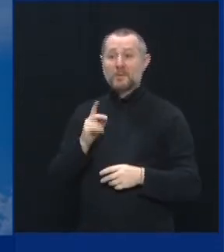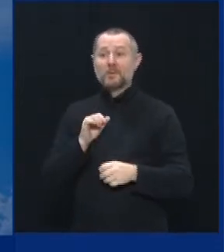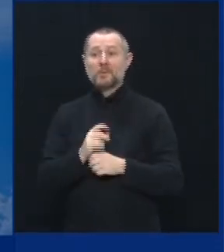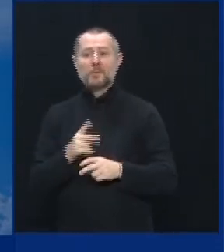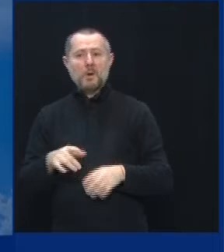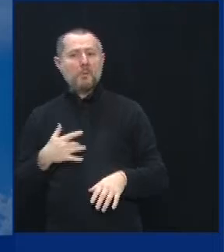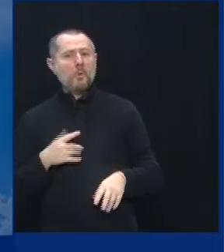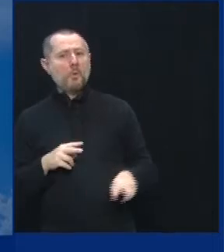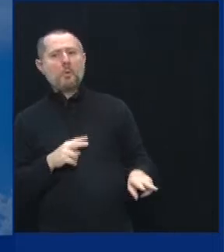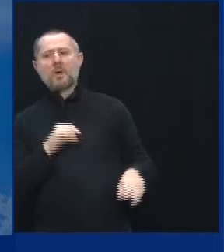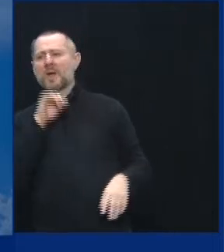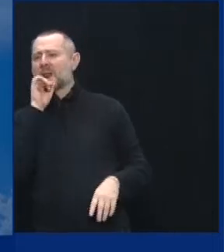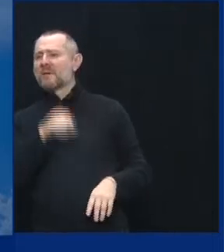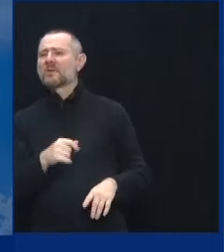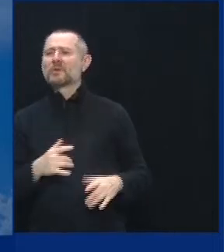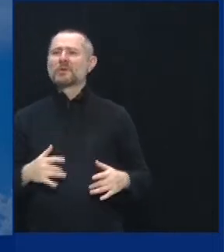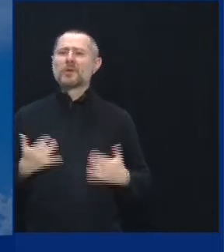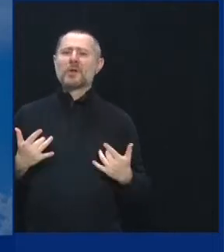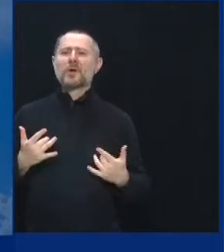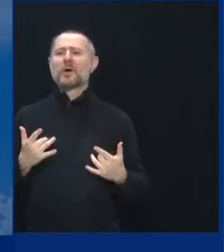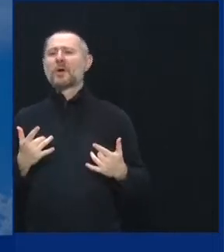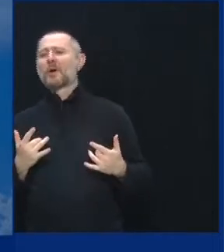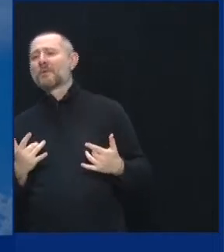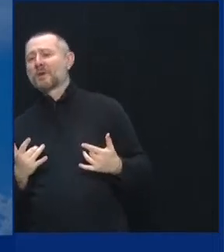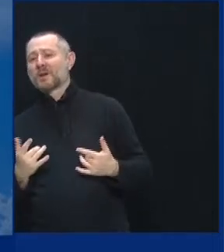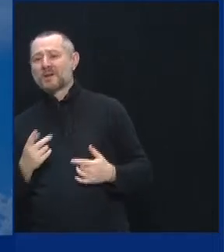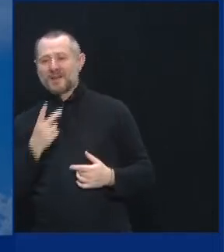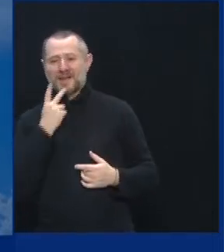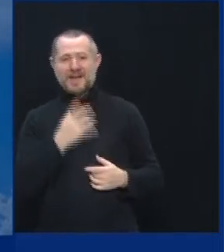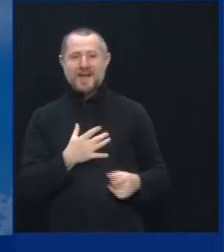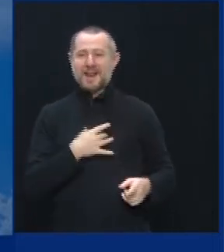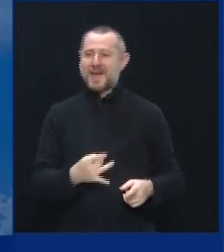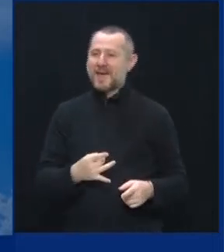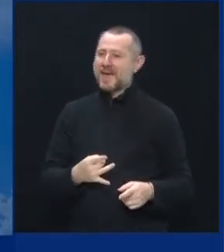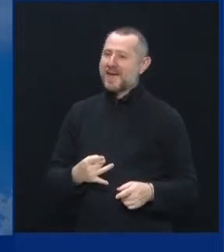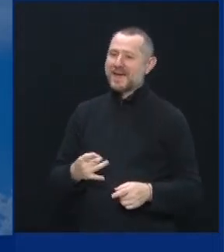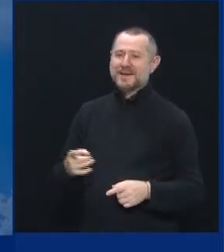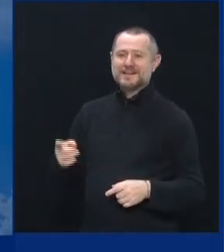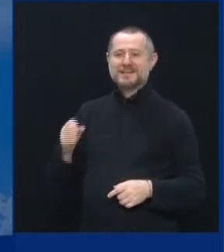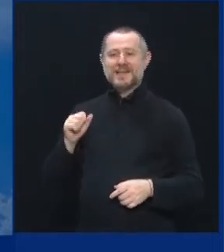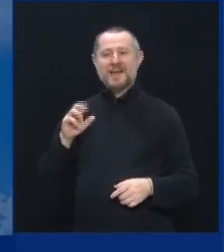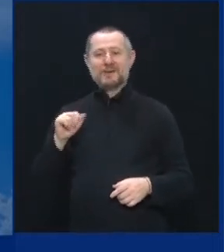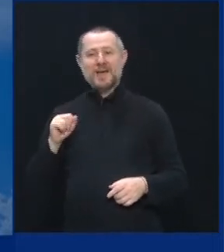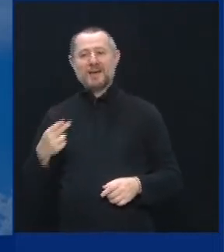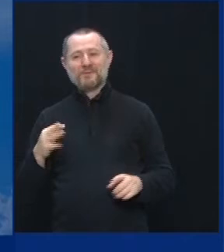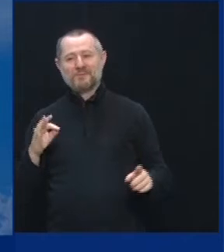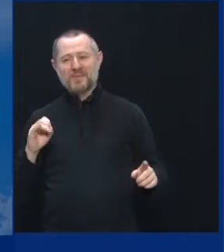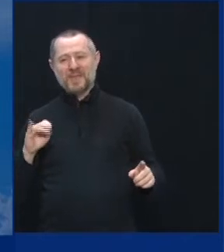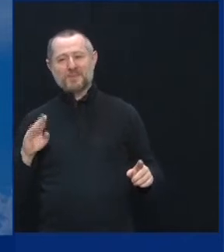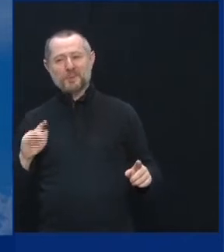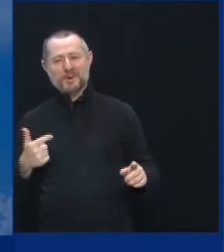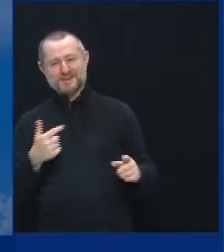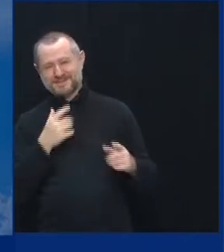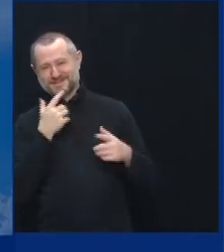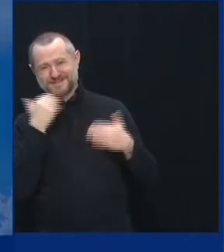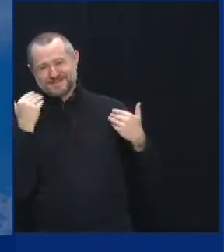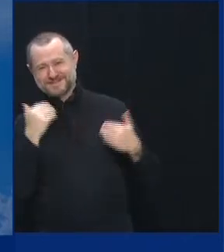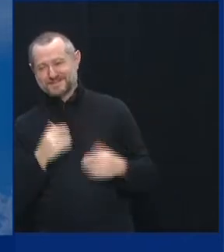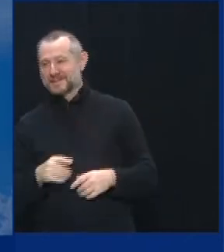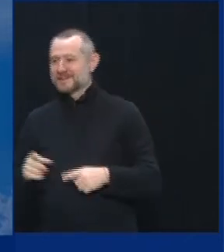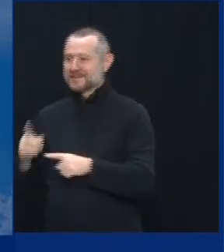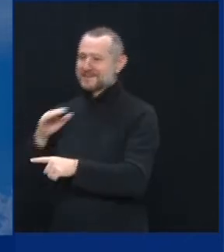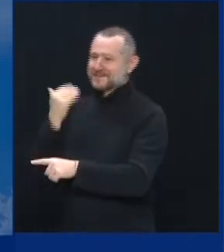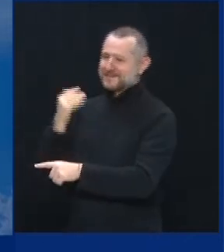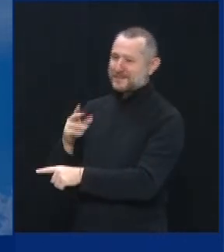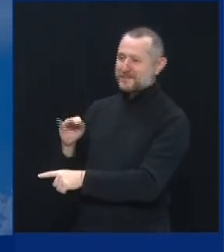it. Look how healthy and happy they look. Sarah Feinberg smiling, Pat's smiling, Mike. Rick